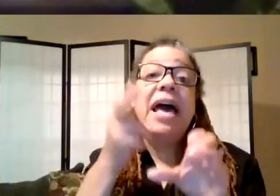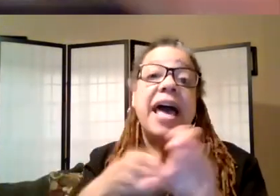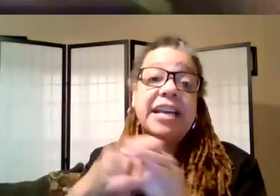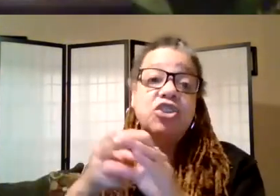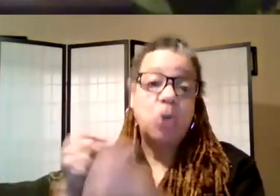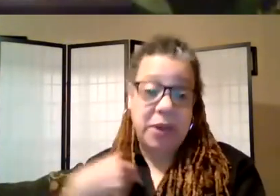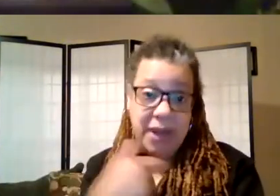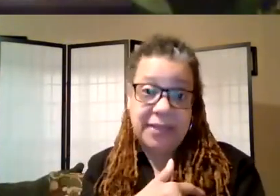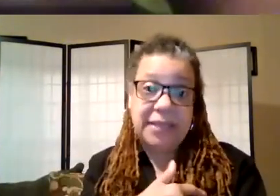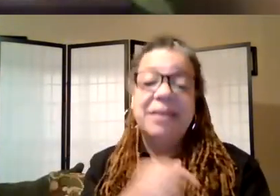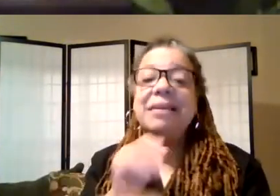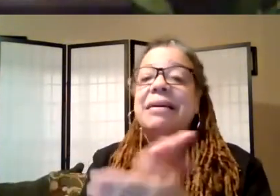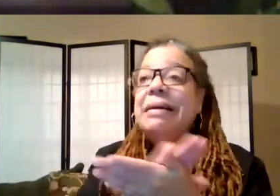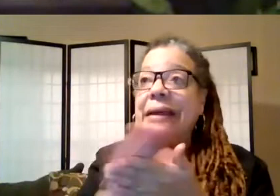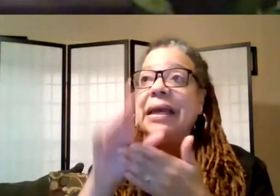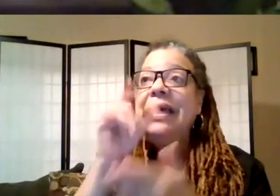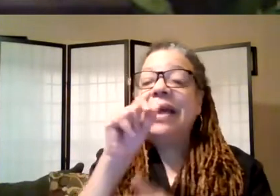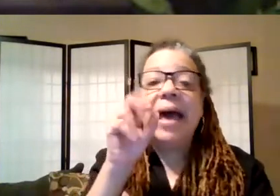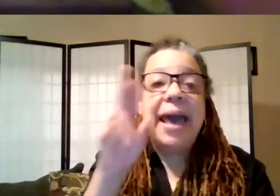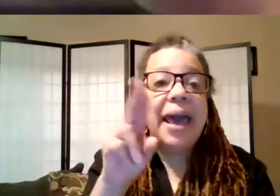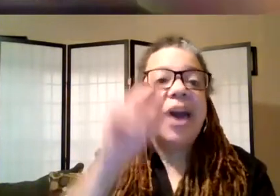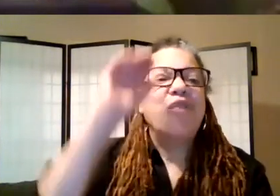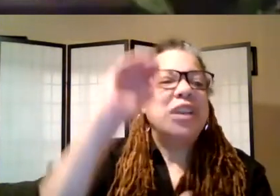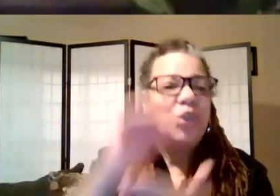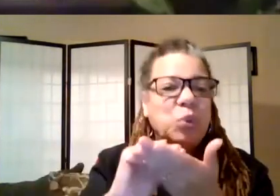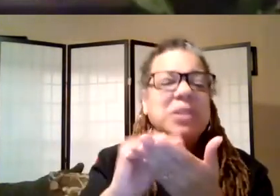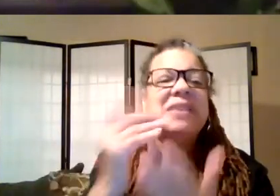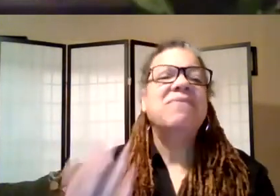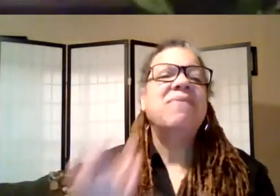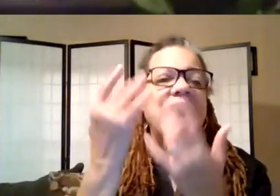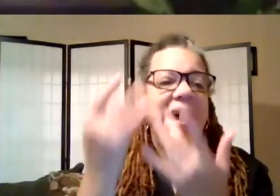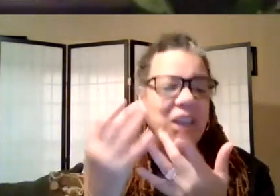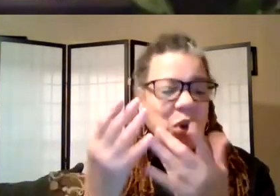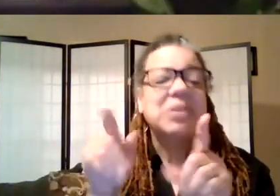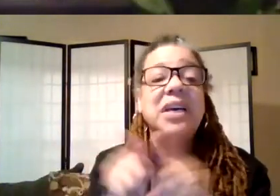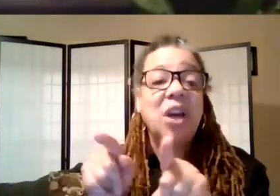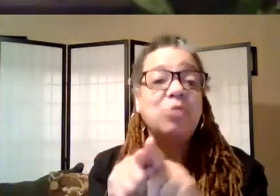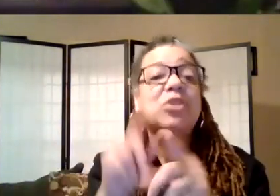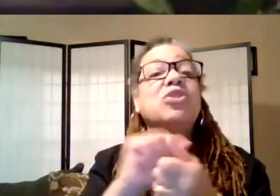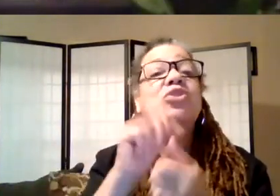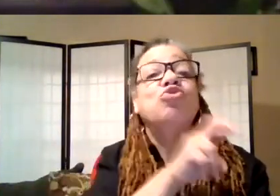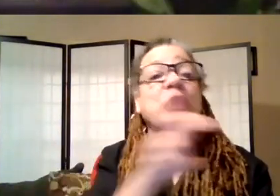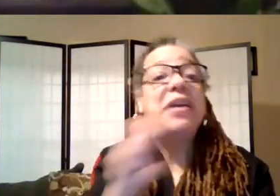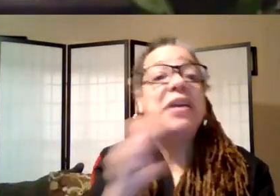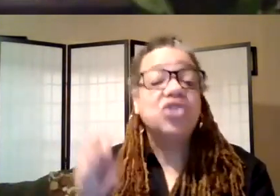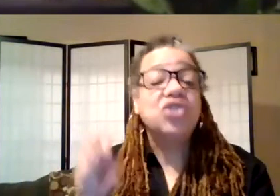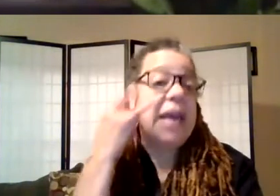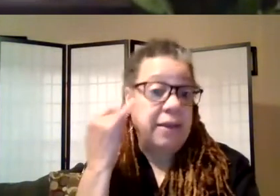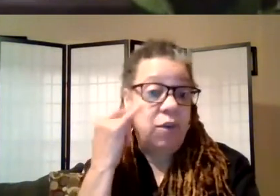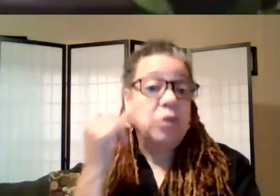climate change, cleaner air for all, reducing wildfires, and really helping transition California to the new green economy.